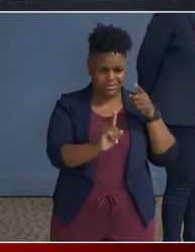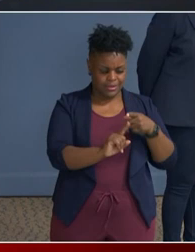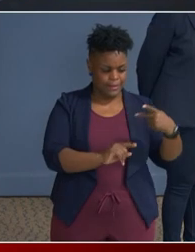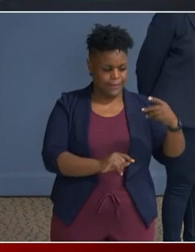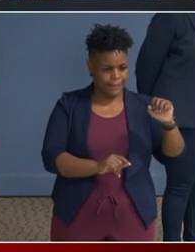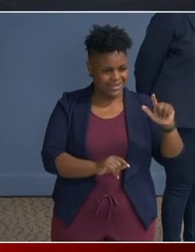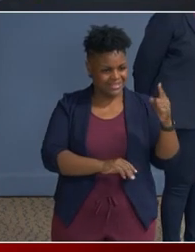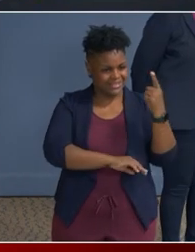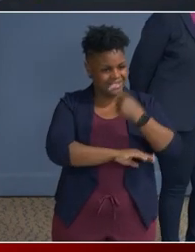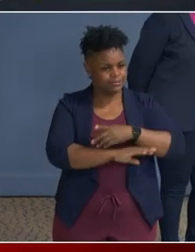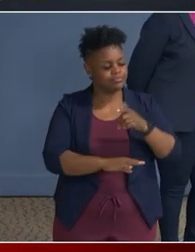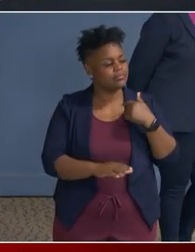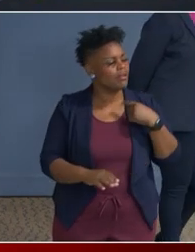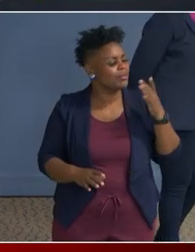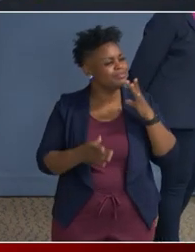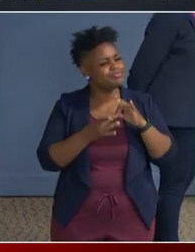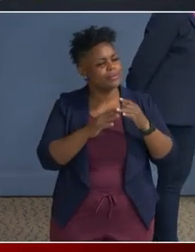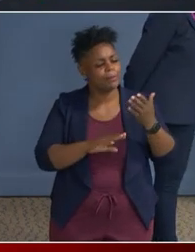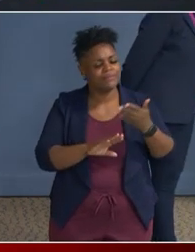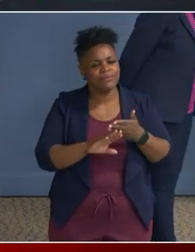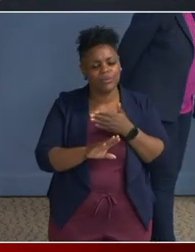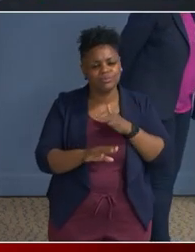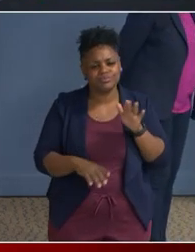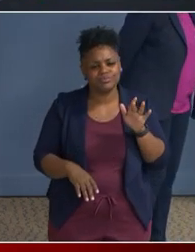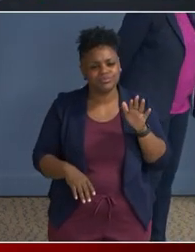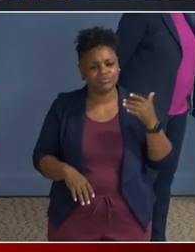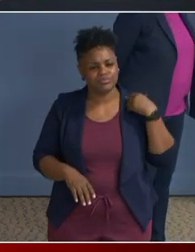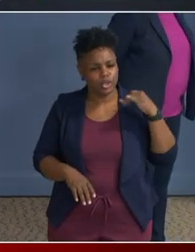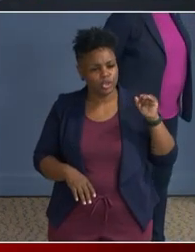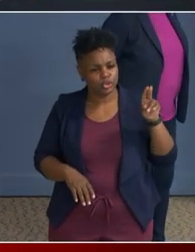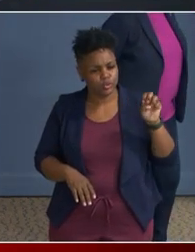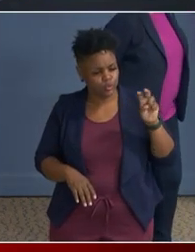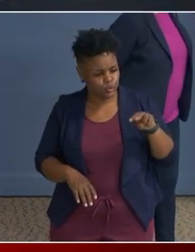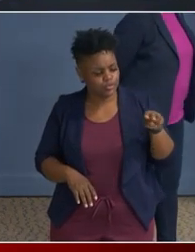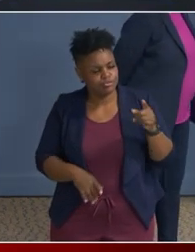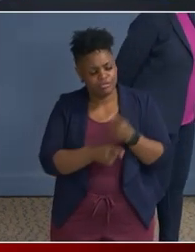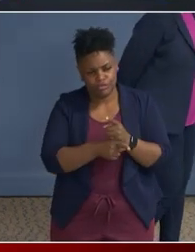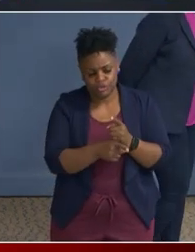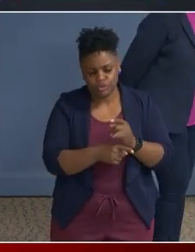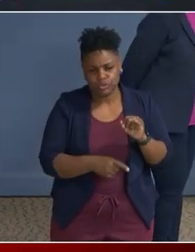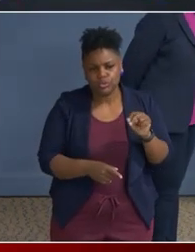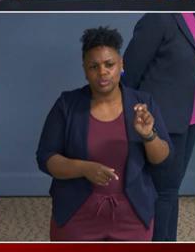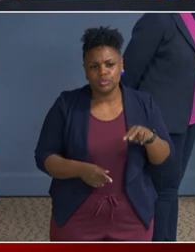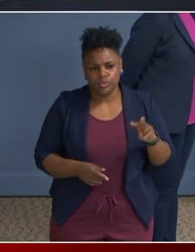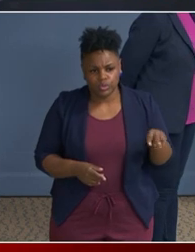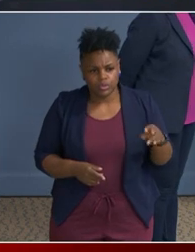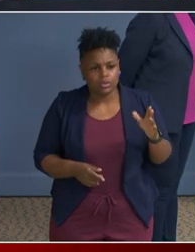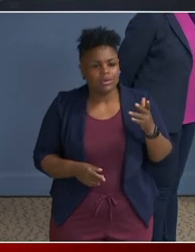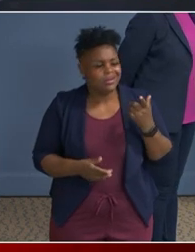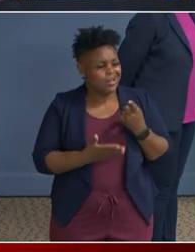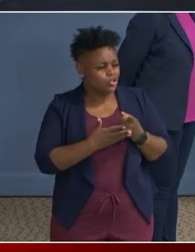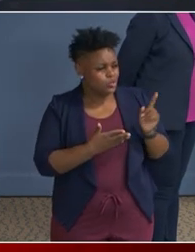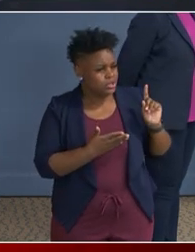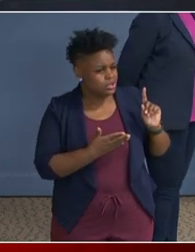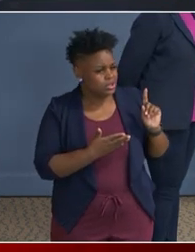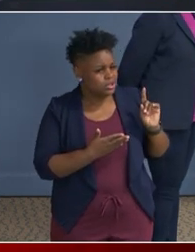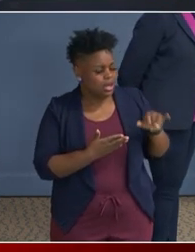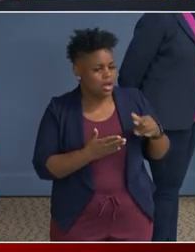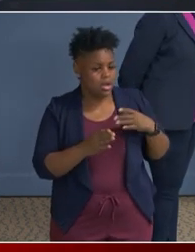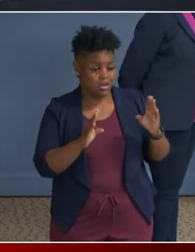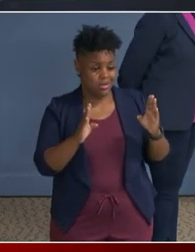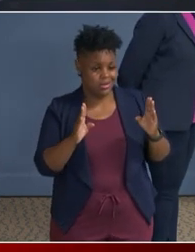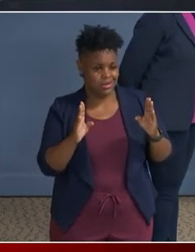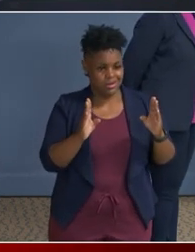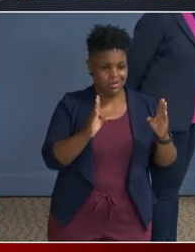on the 22nd that we previously reported out, or last week when we had to reset, or